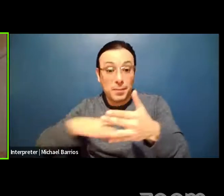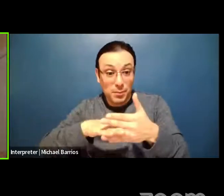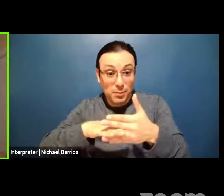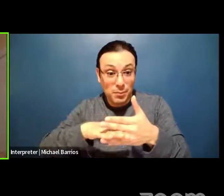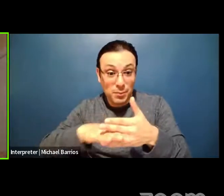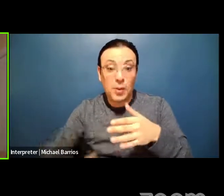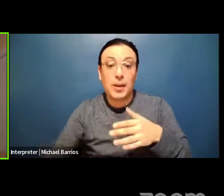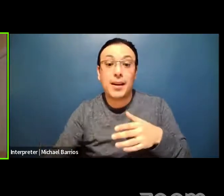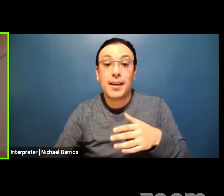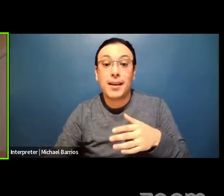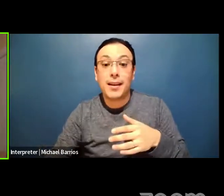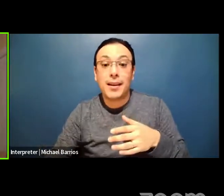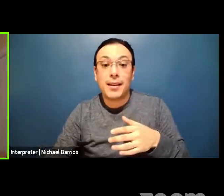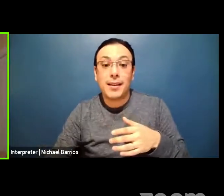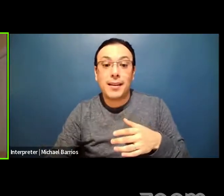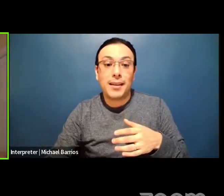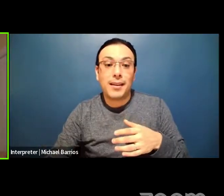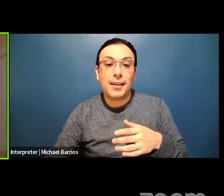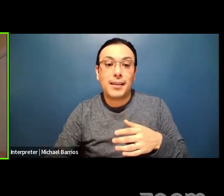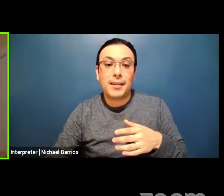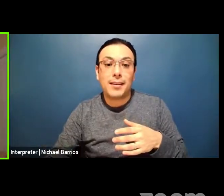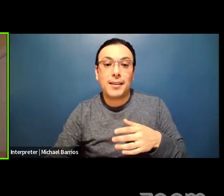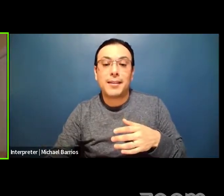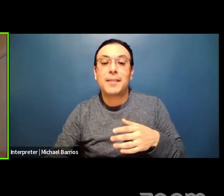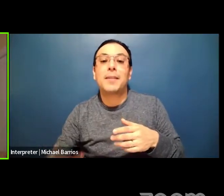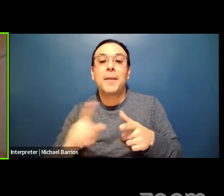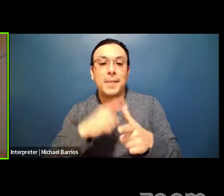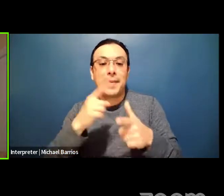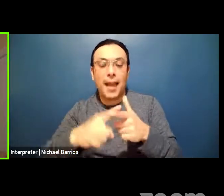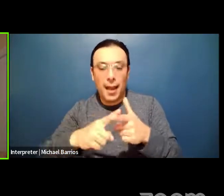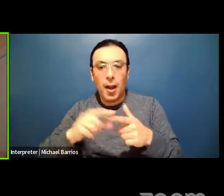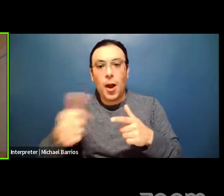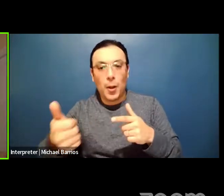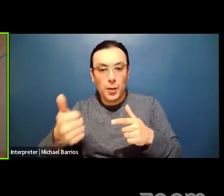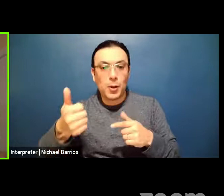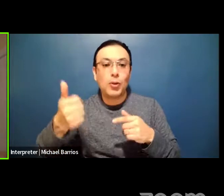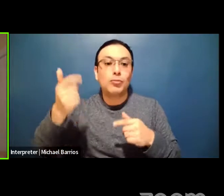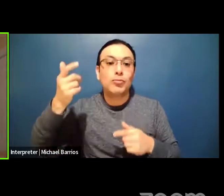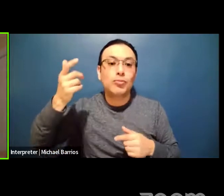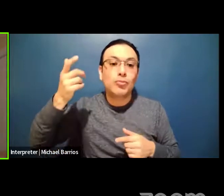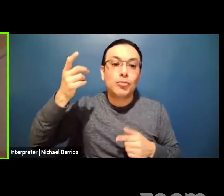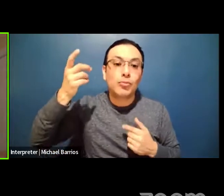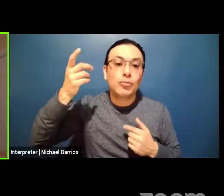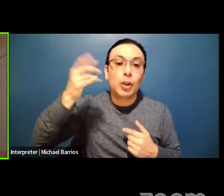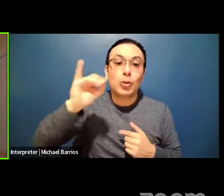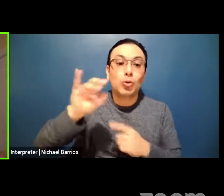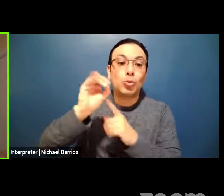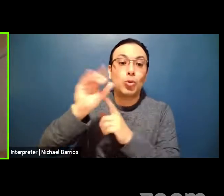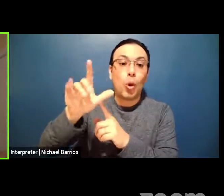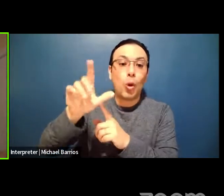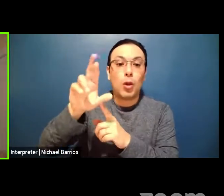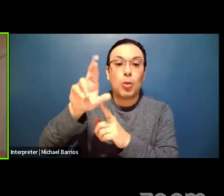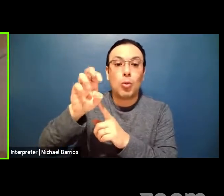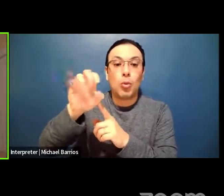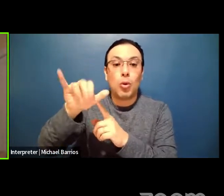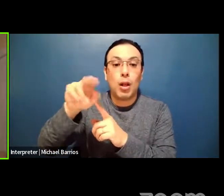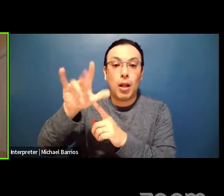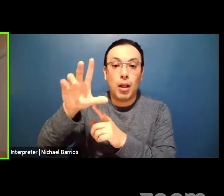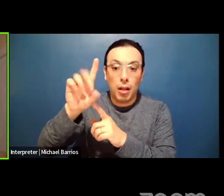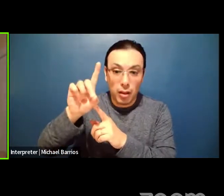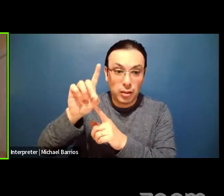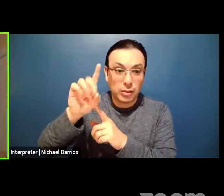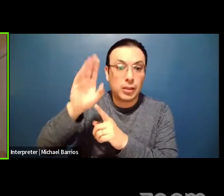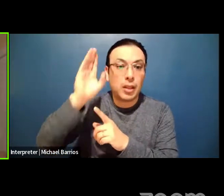audience conversation. That conversation will be led by our colleague and friend, Joel Reynolds. So now it's